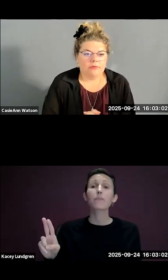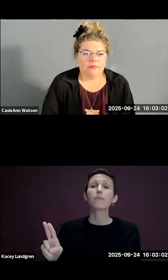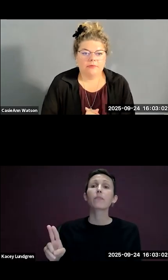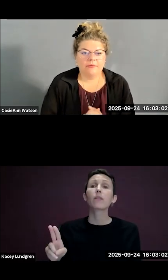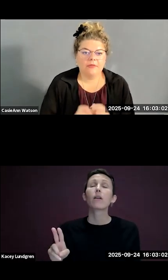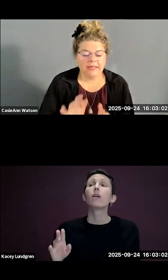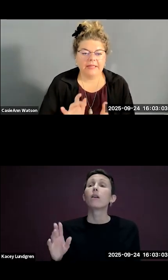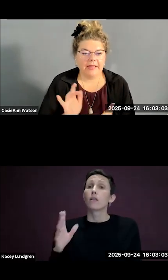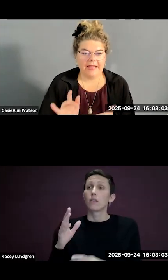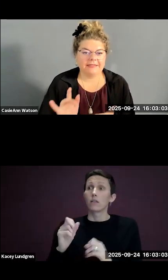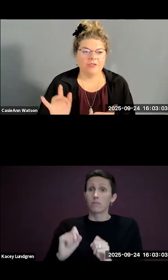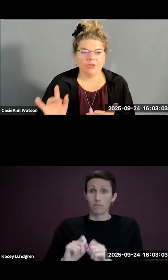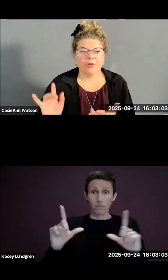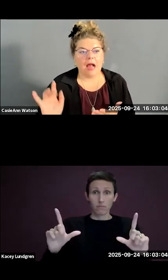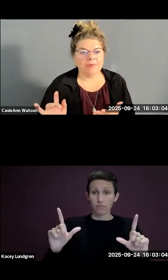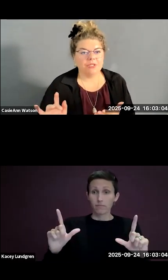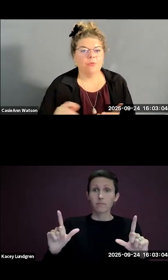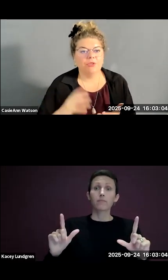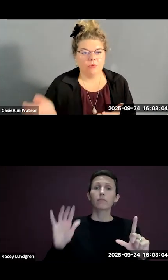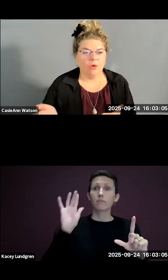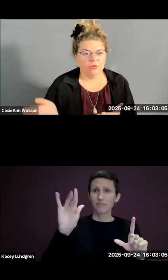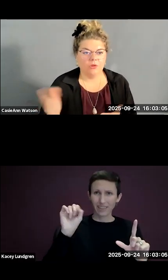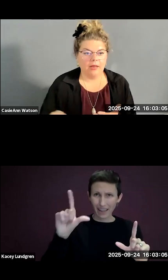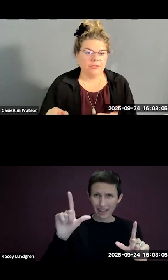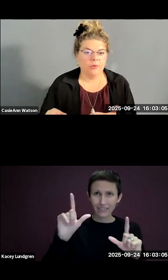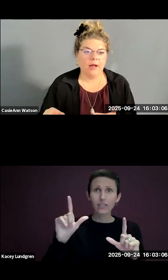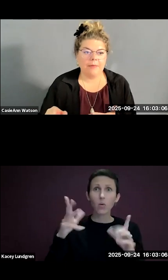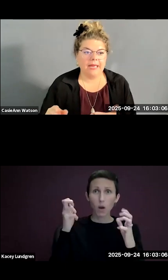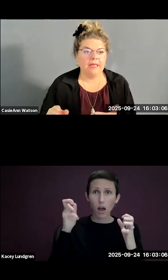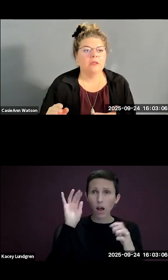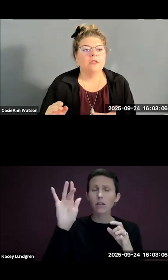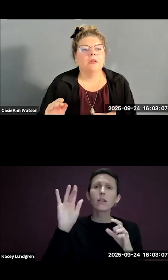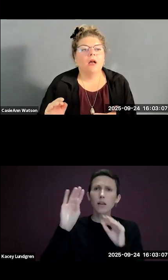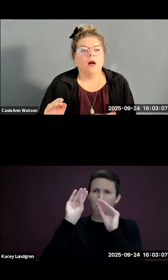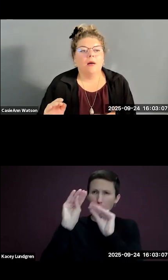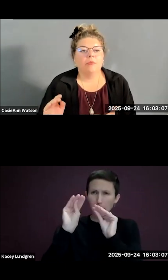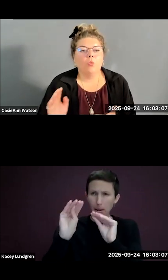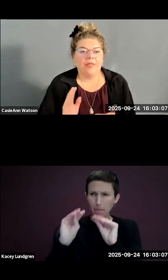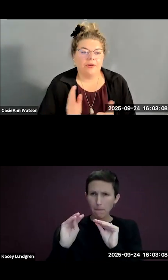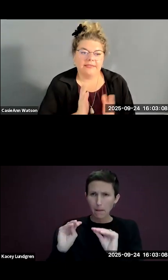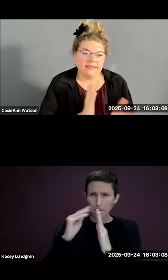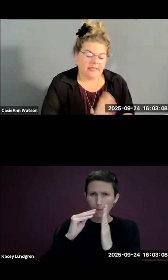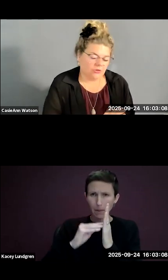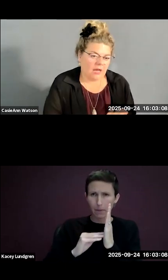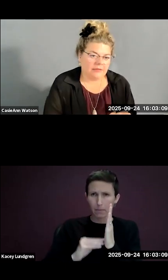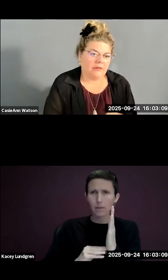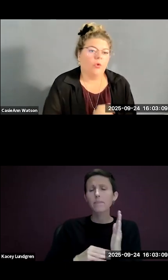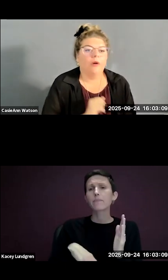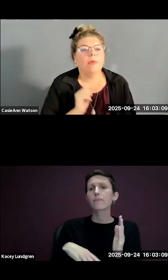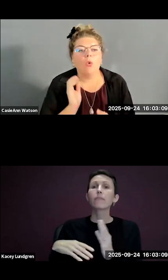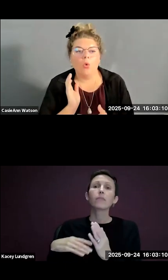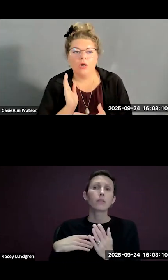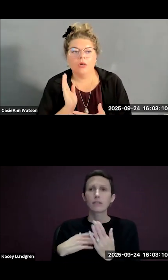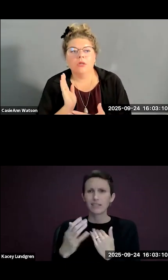for clicking the ASL interpreter option when you go to log in to Accommodate, whether it's the initial